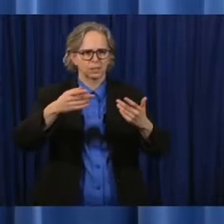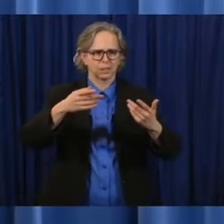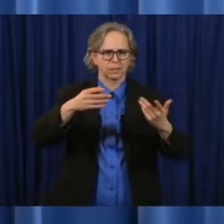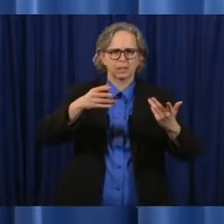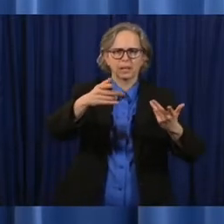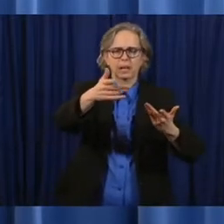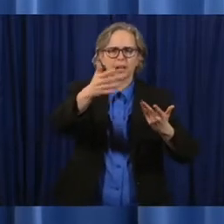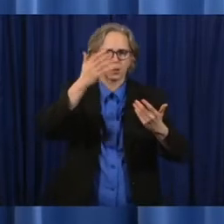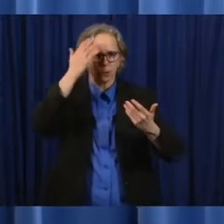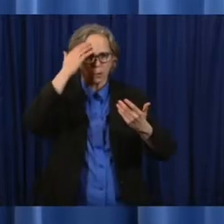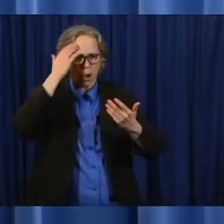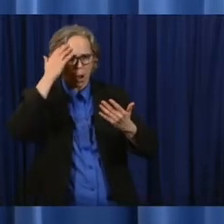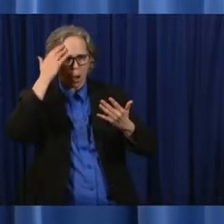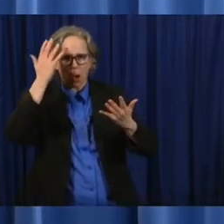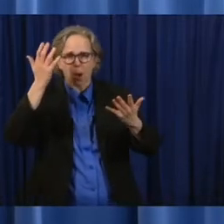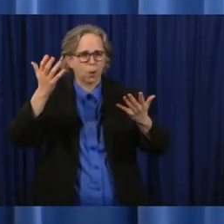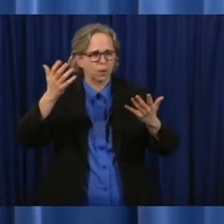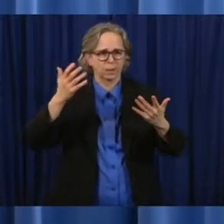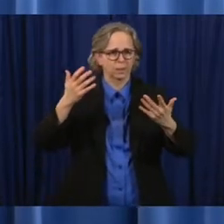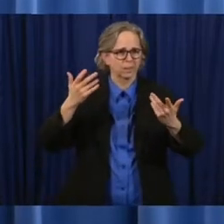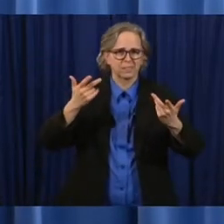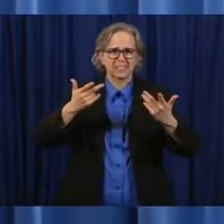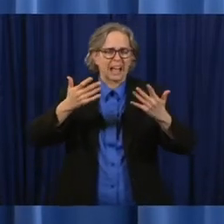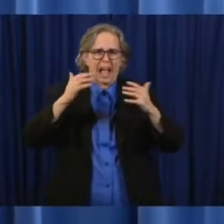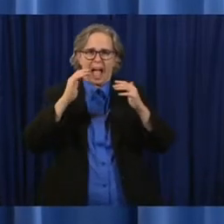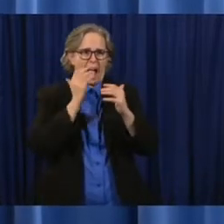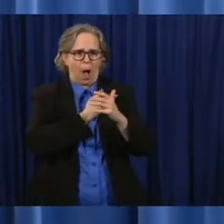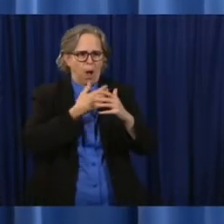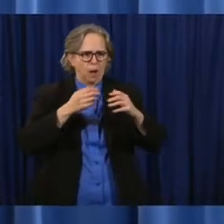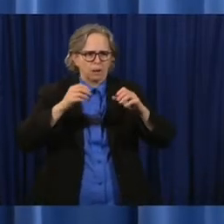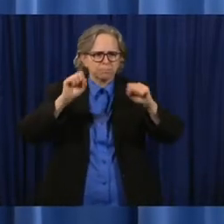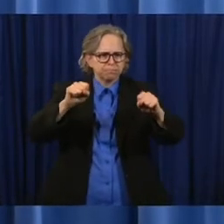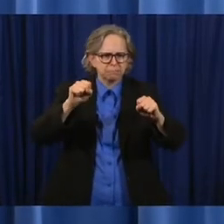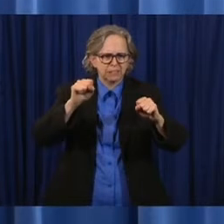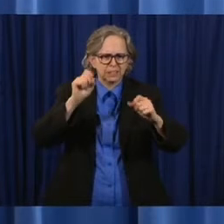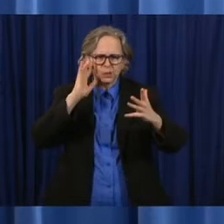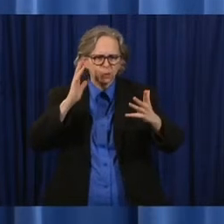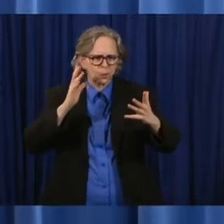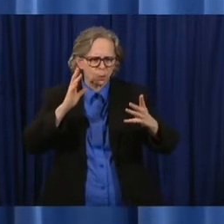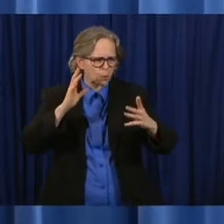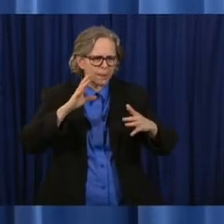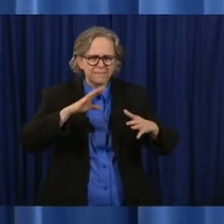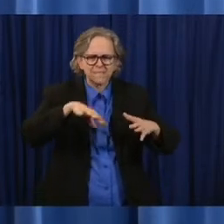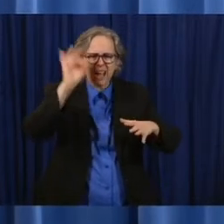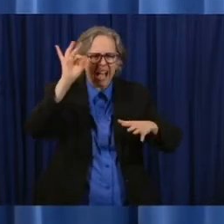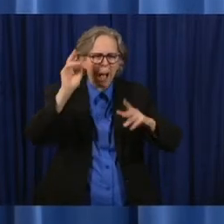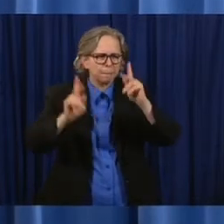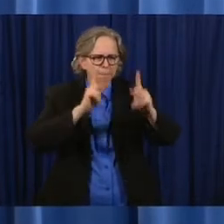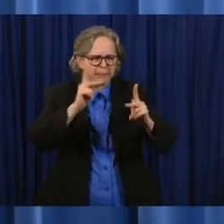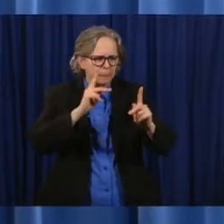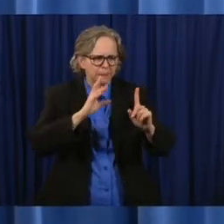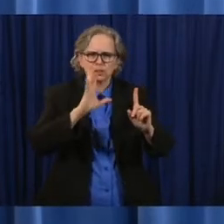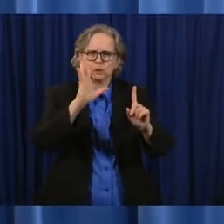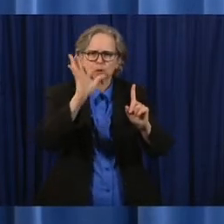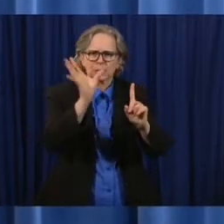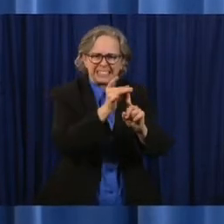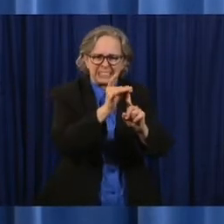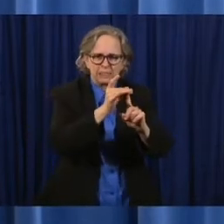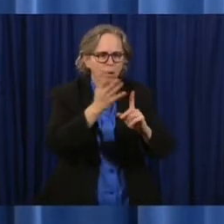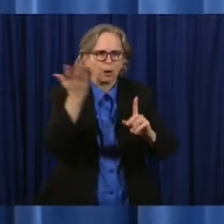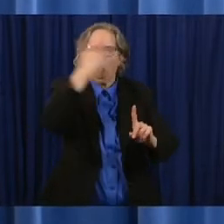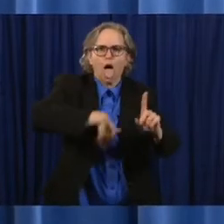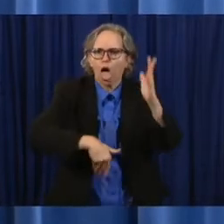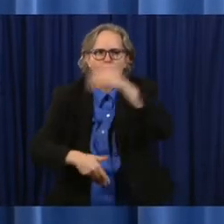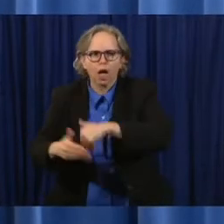seek out and be aggressive in regard to this virus. We have not had the